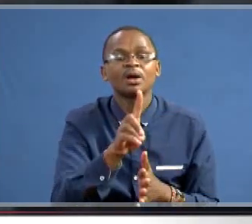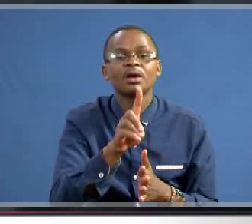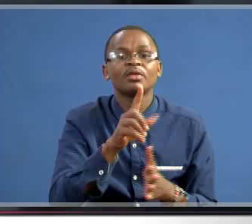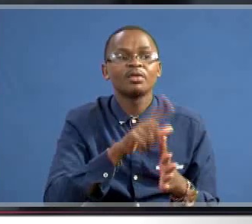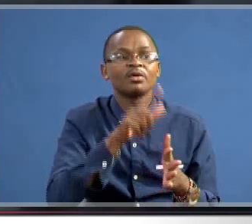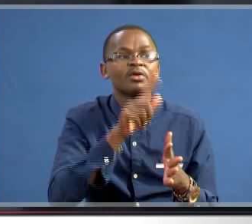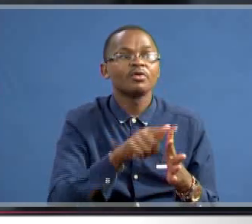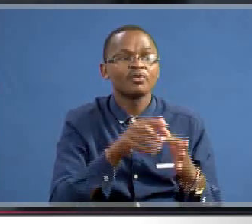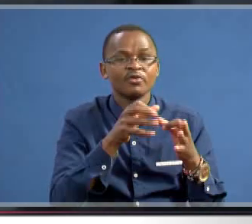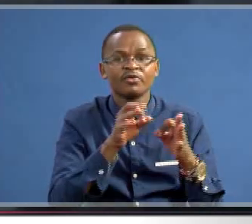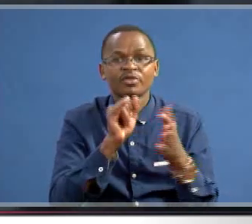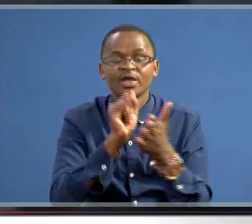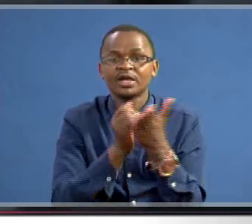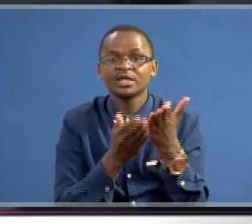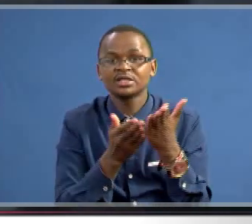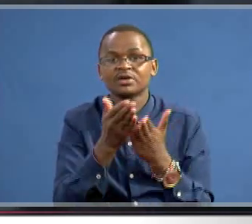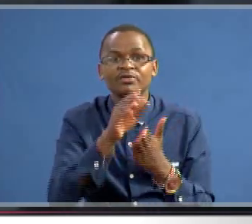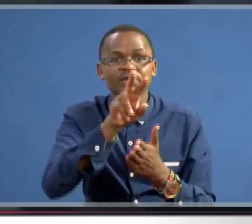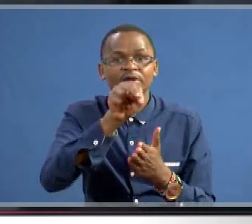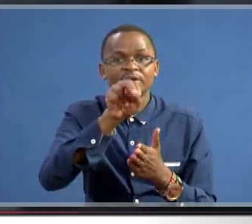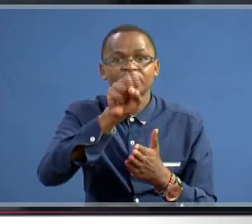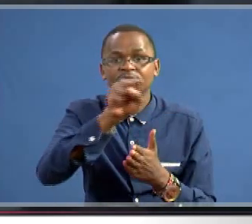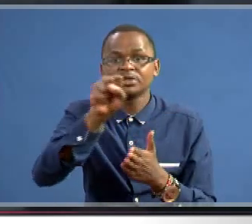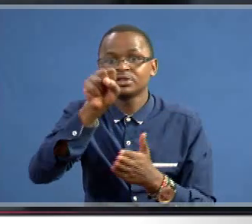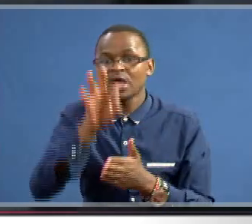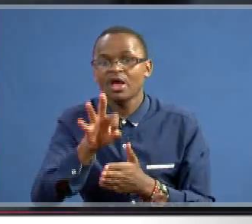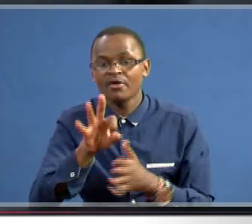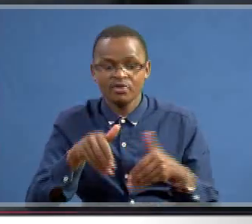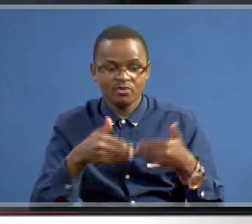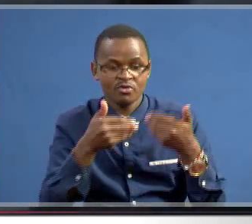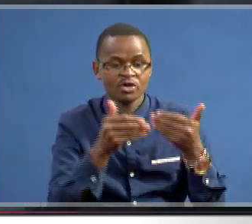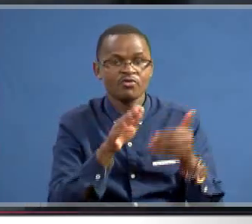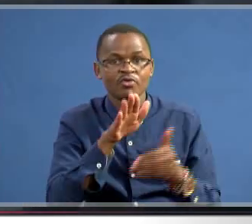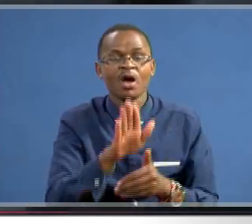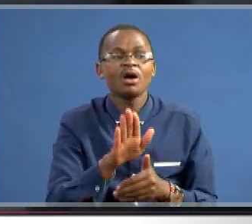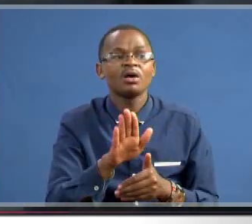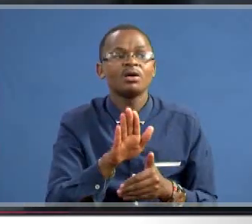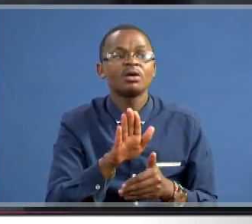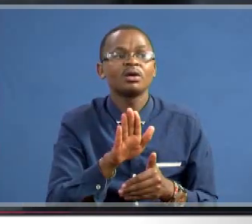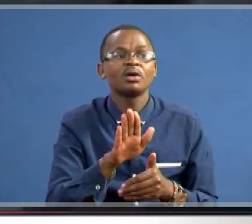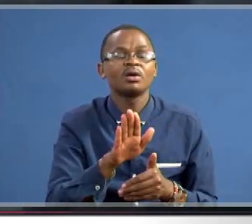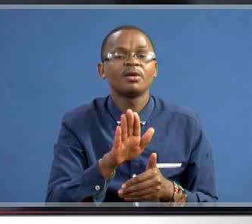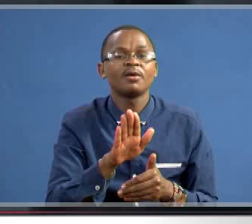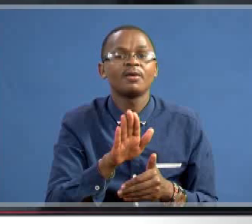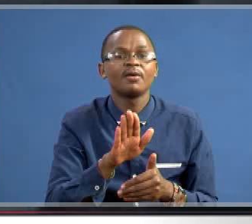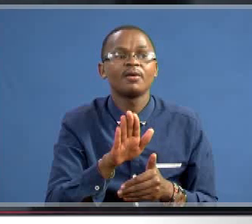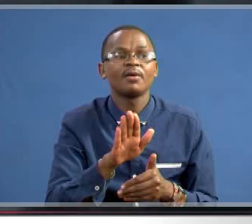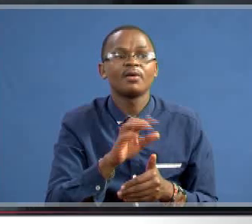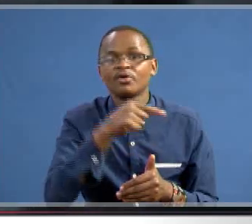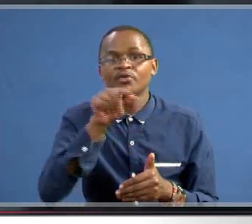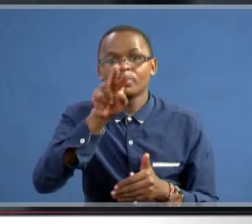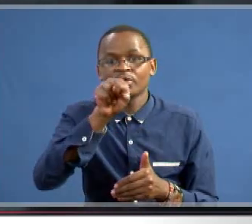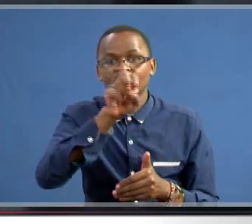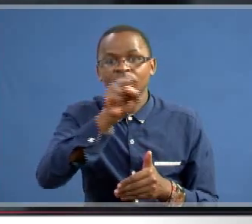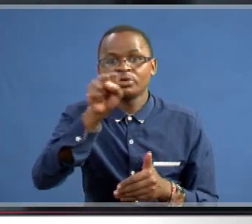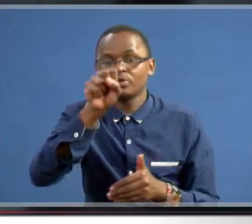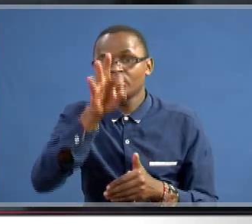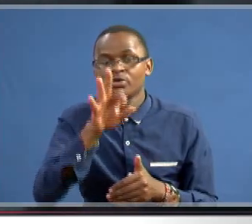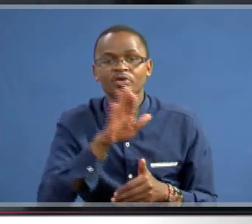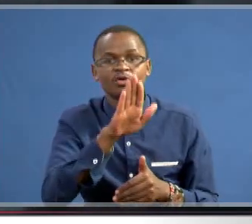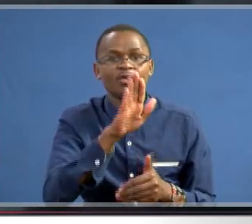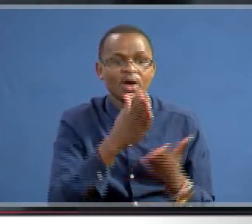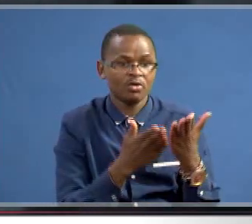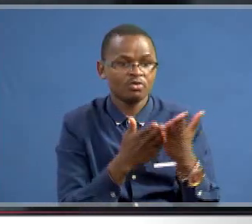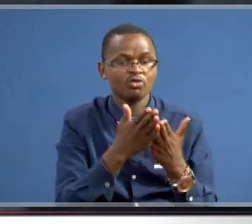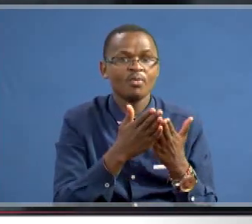then if that service is NSSF and you give you if you go to an SS F building you give you